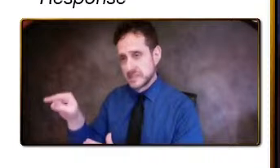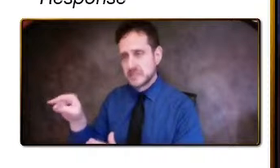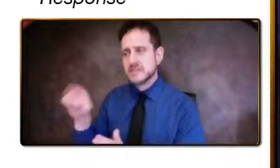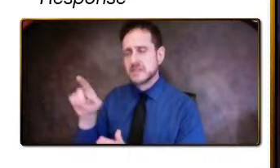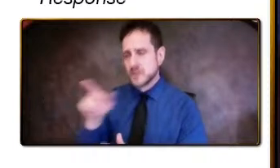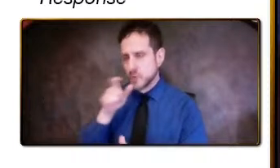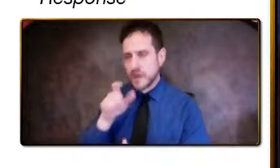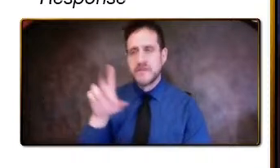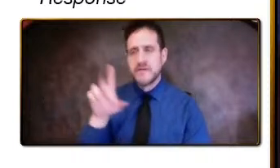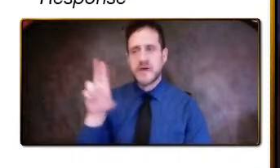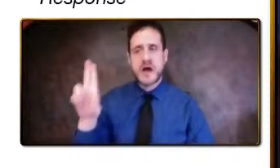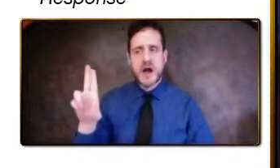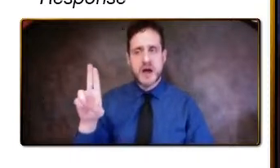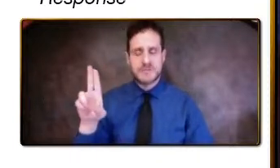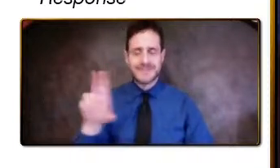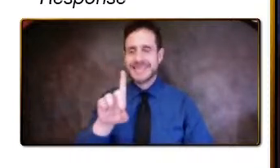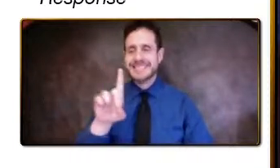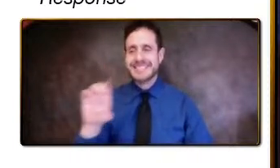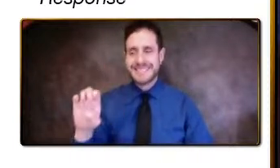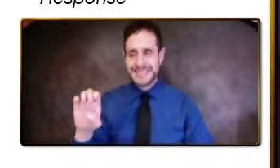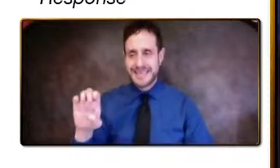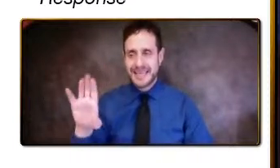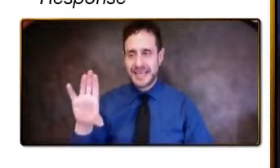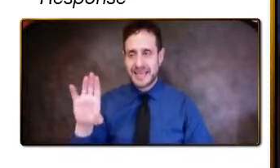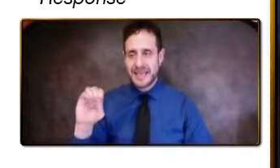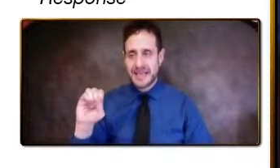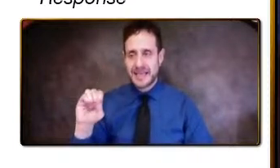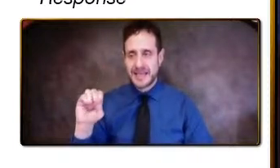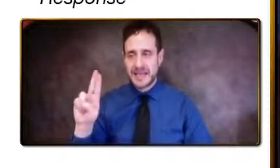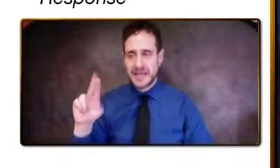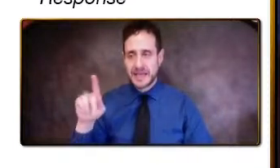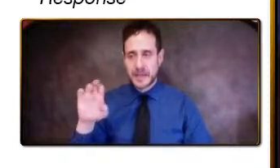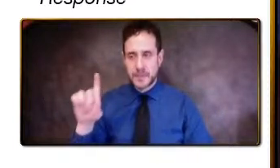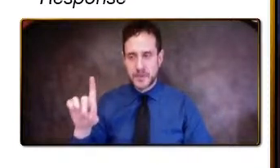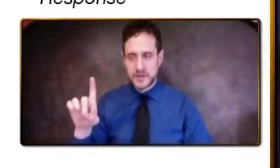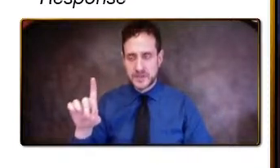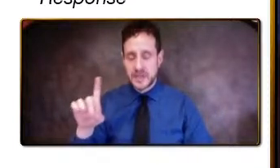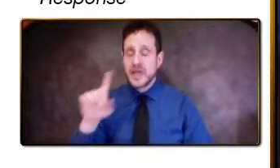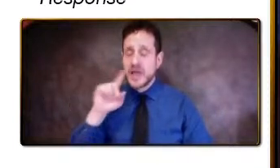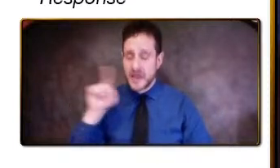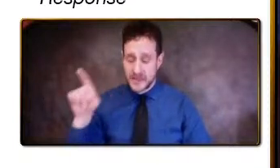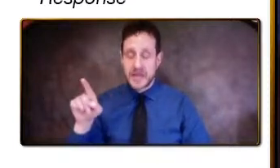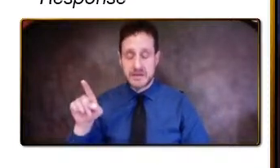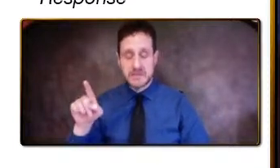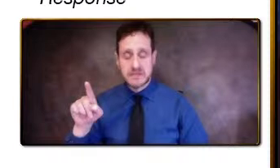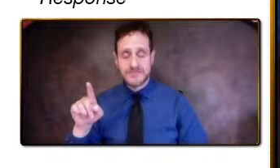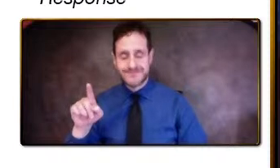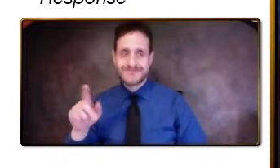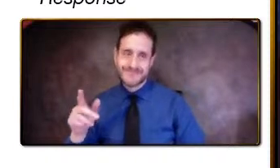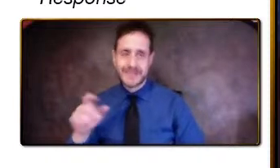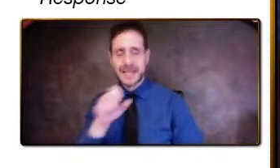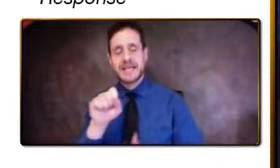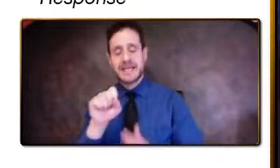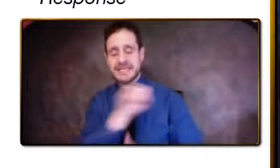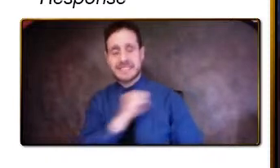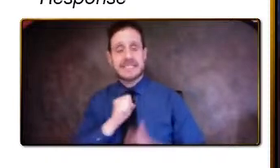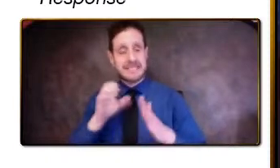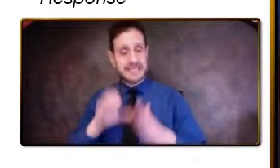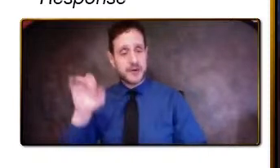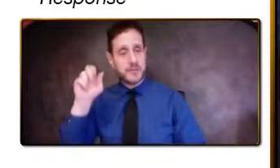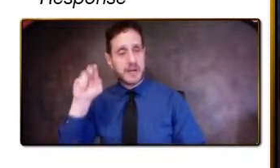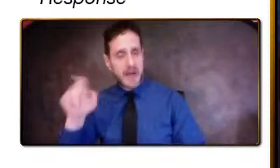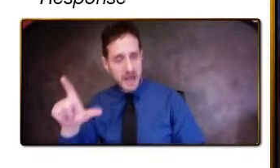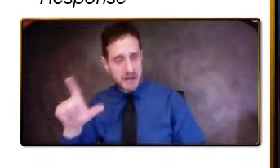decoupled. This was a giveaway by McConnell and Trump to businesses,